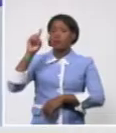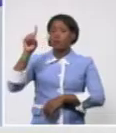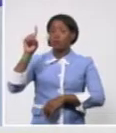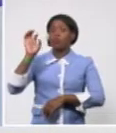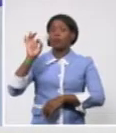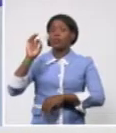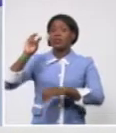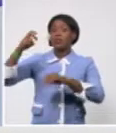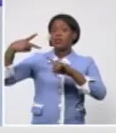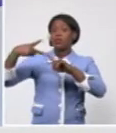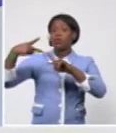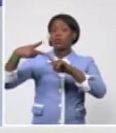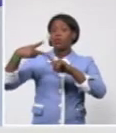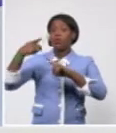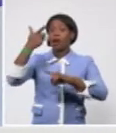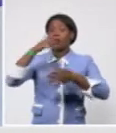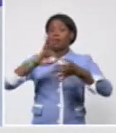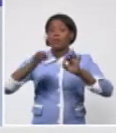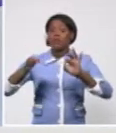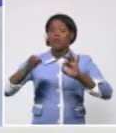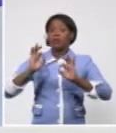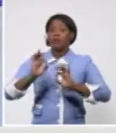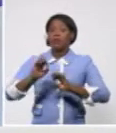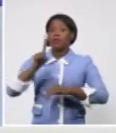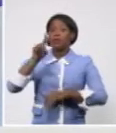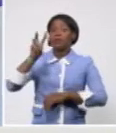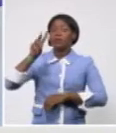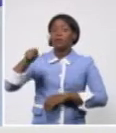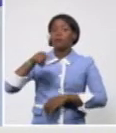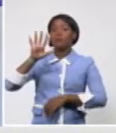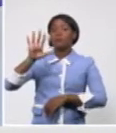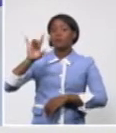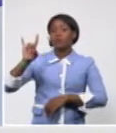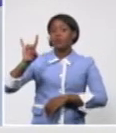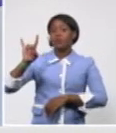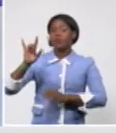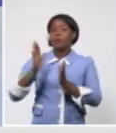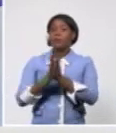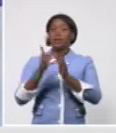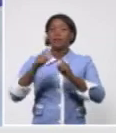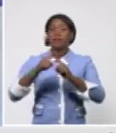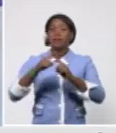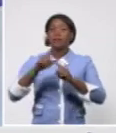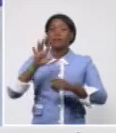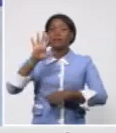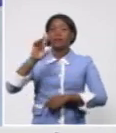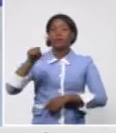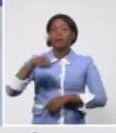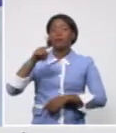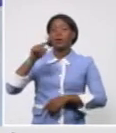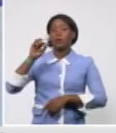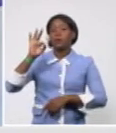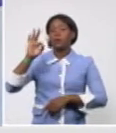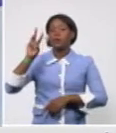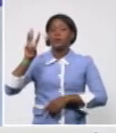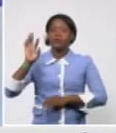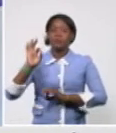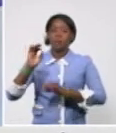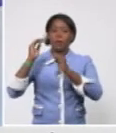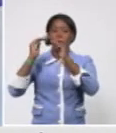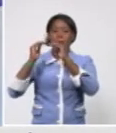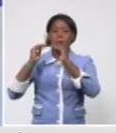13.59, also lower than yesterday. Then Matanzas with